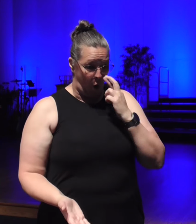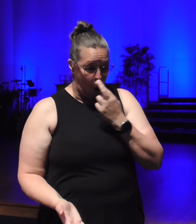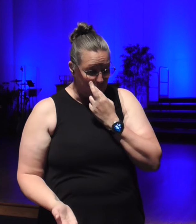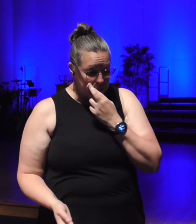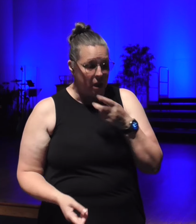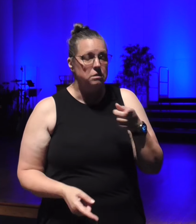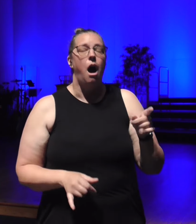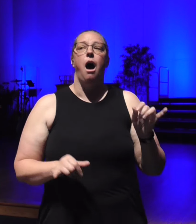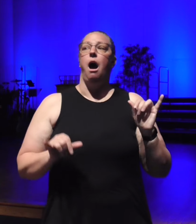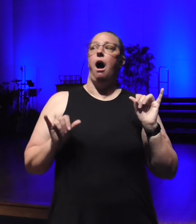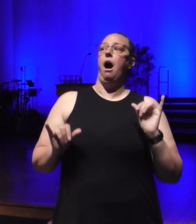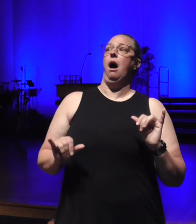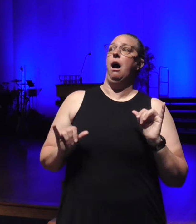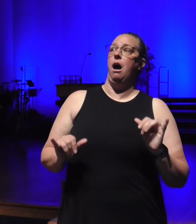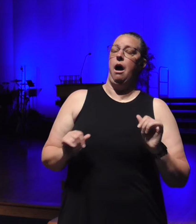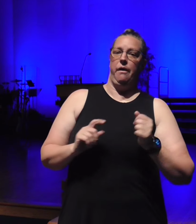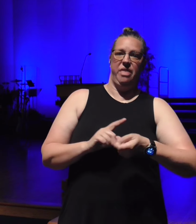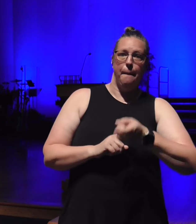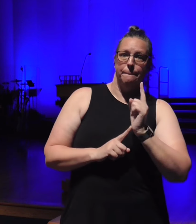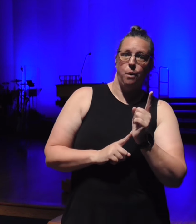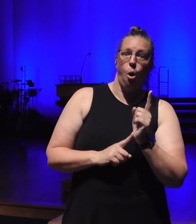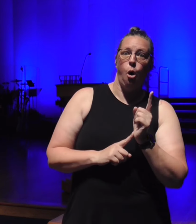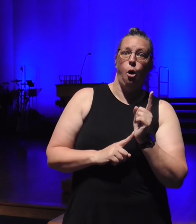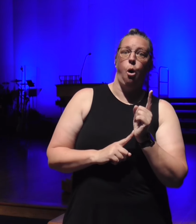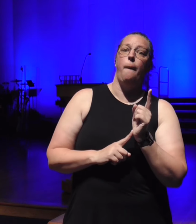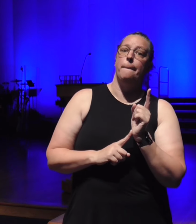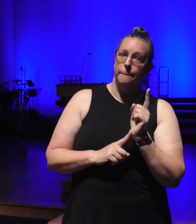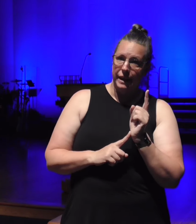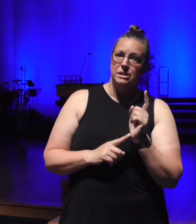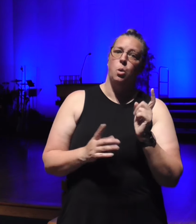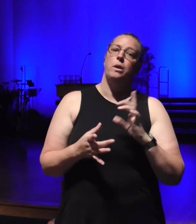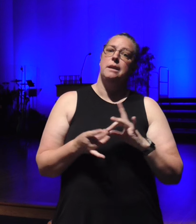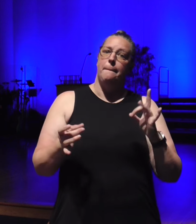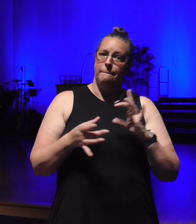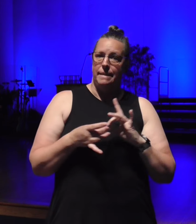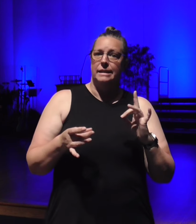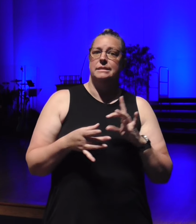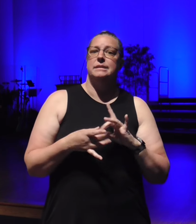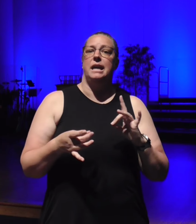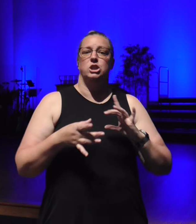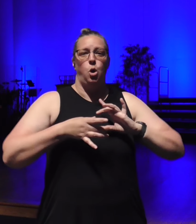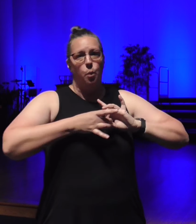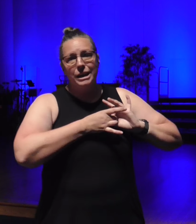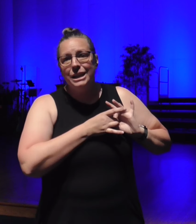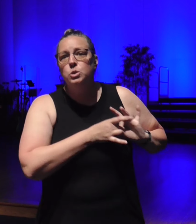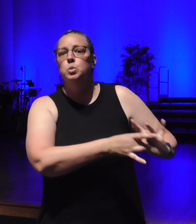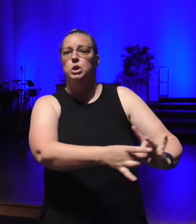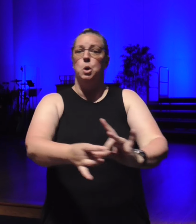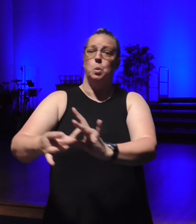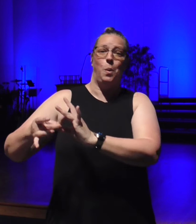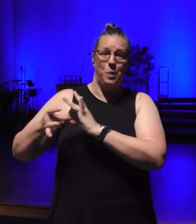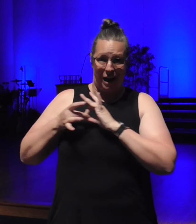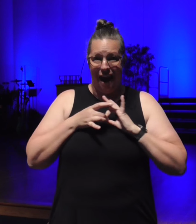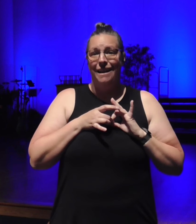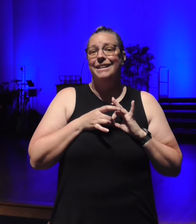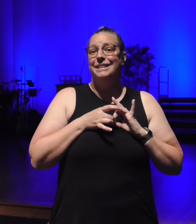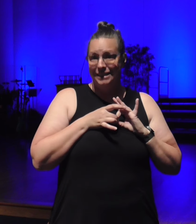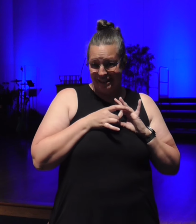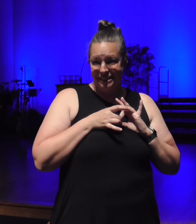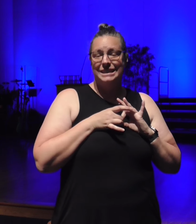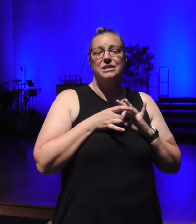moment. This tilma, in and of itself, was a message, a uniting factor for all of